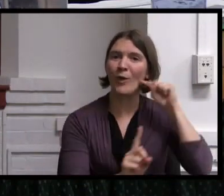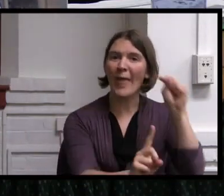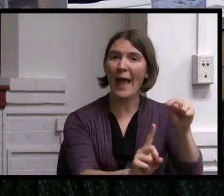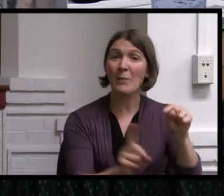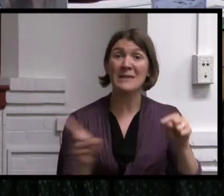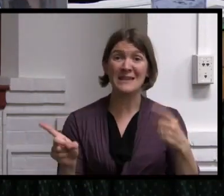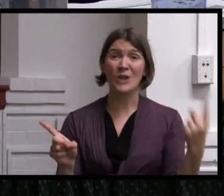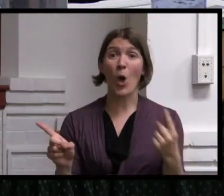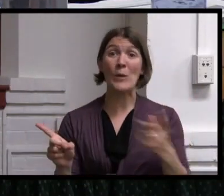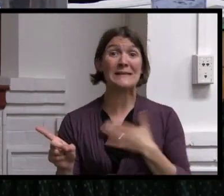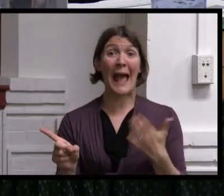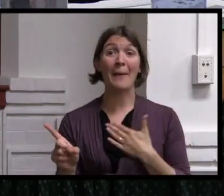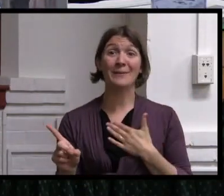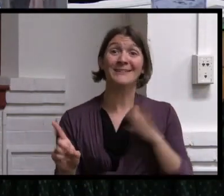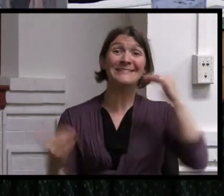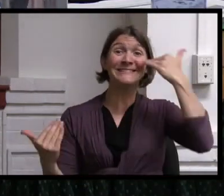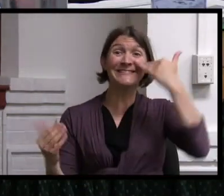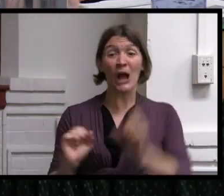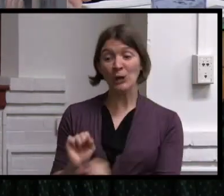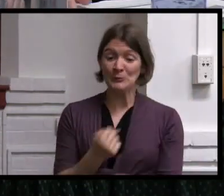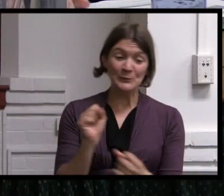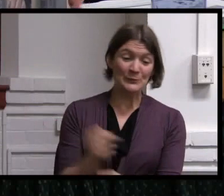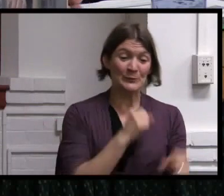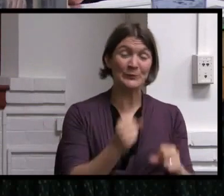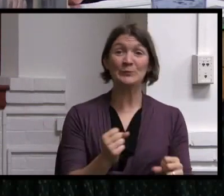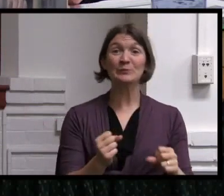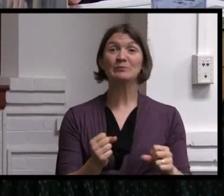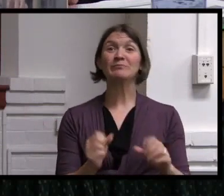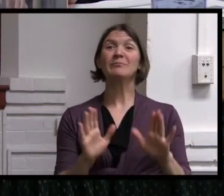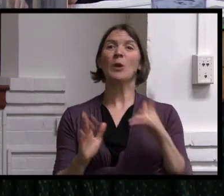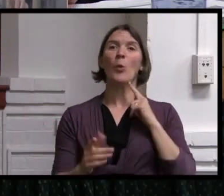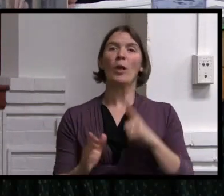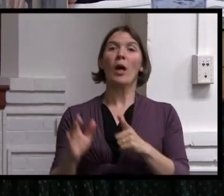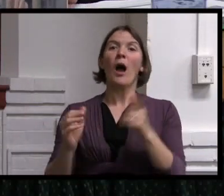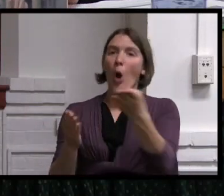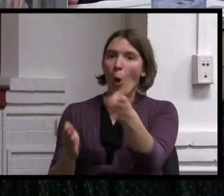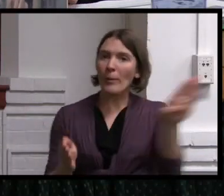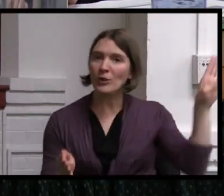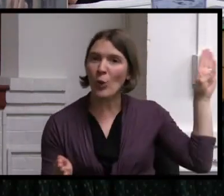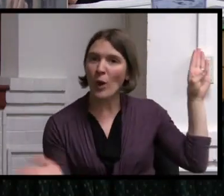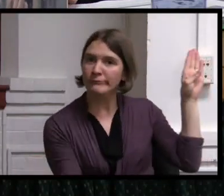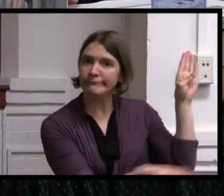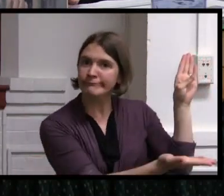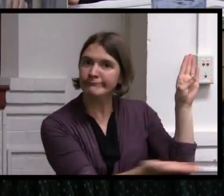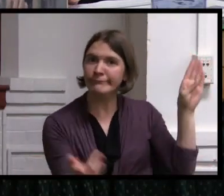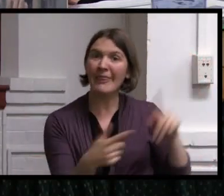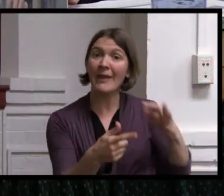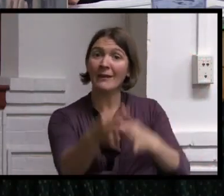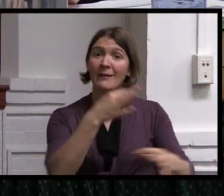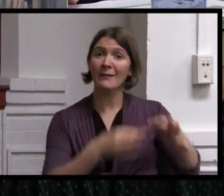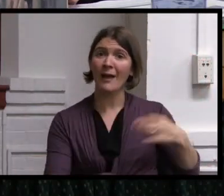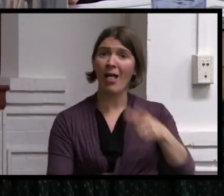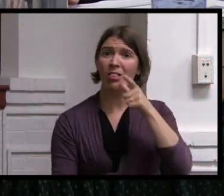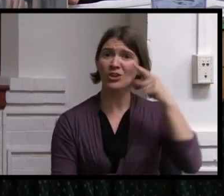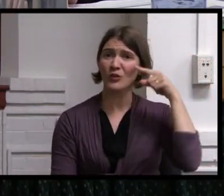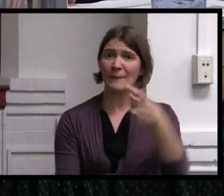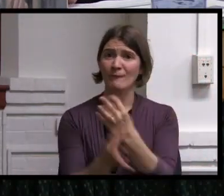and he's always happy and he's always gracious and stops sweeping to hold the door, and then in return he gets to have